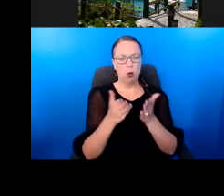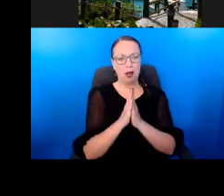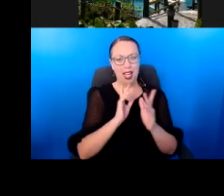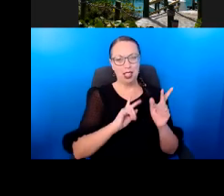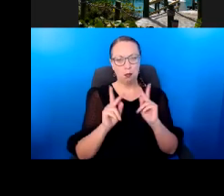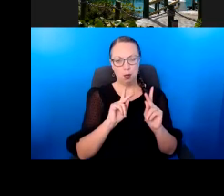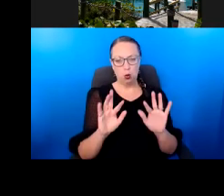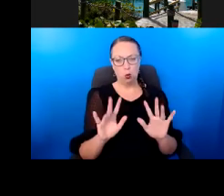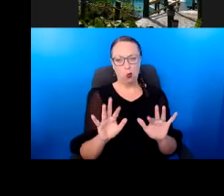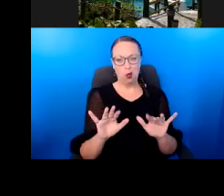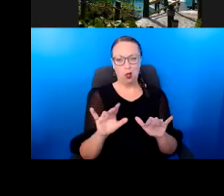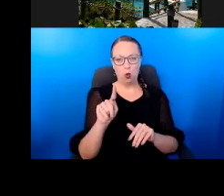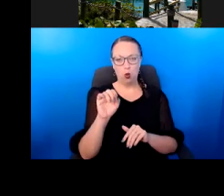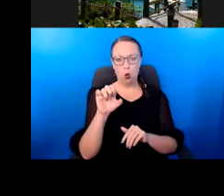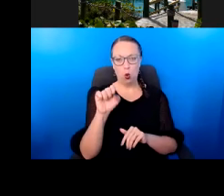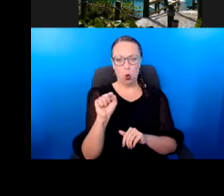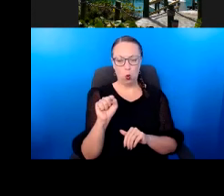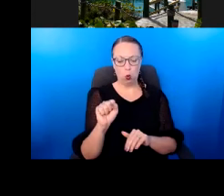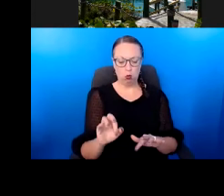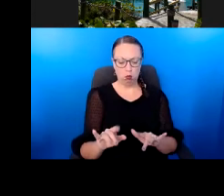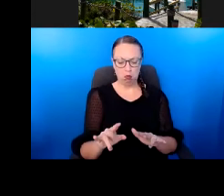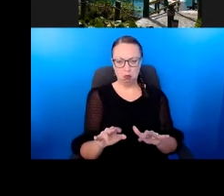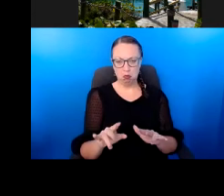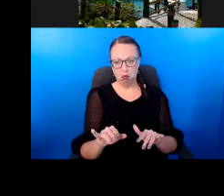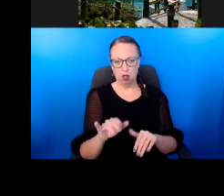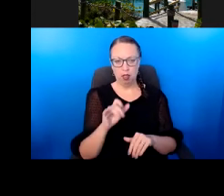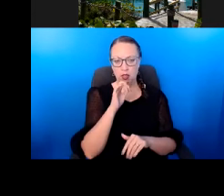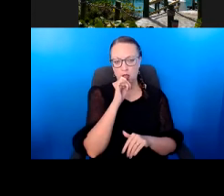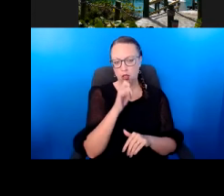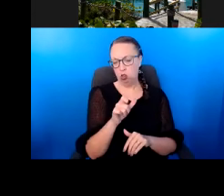Shouldn't produce any activity in M1.